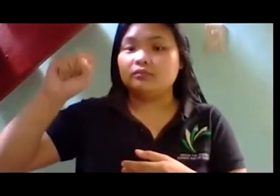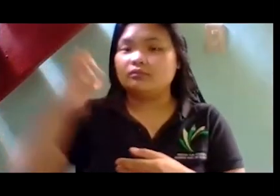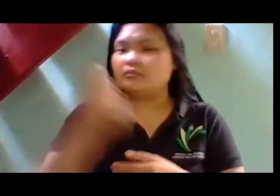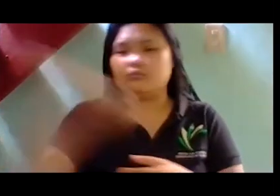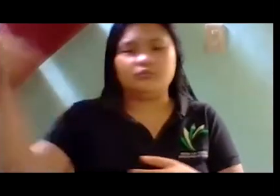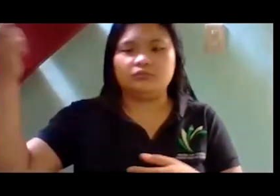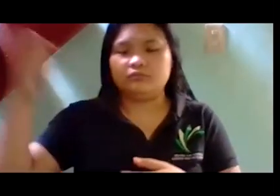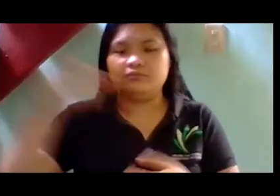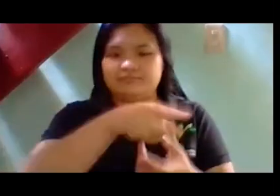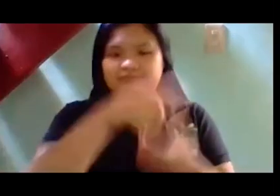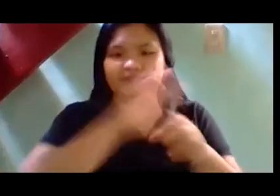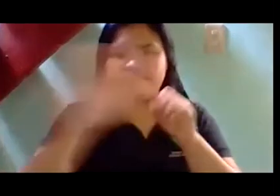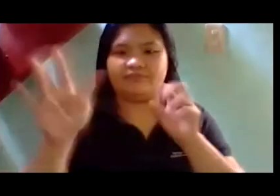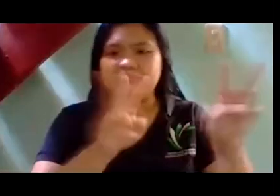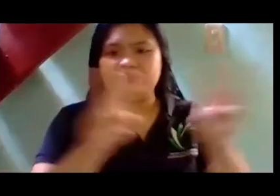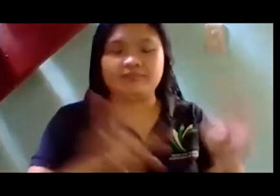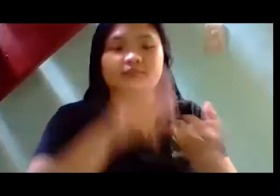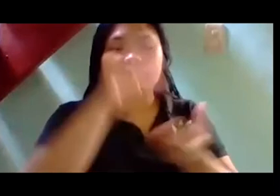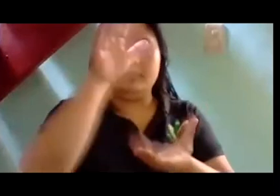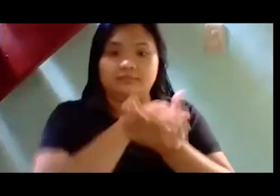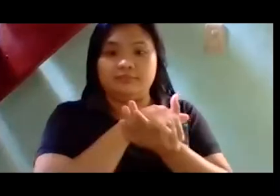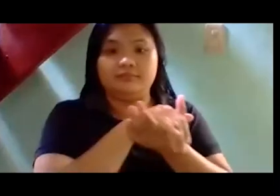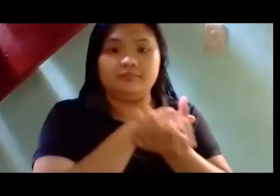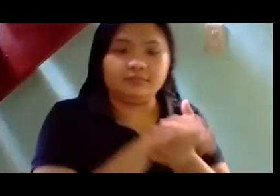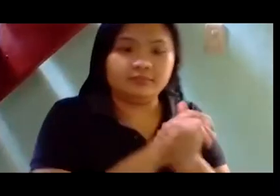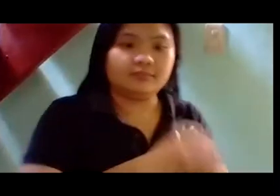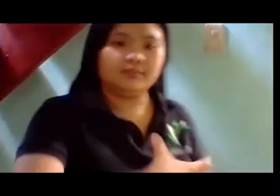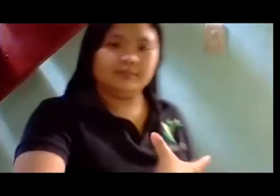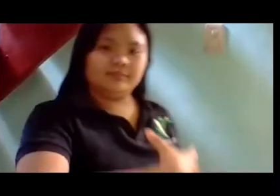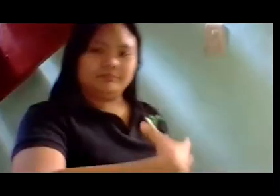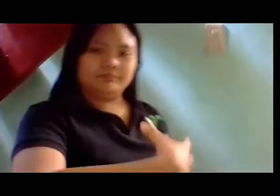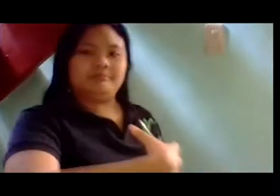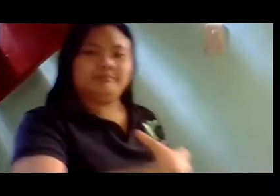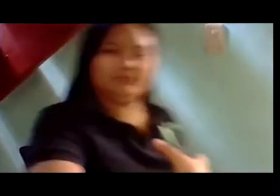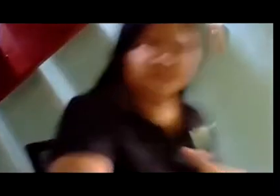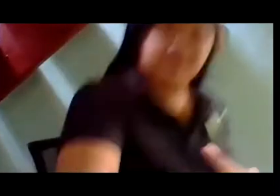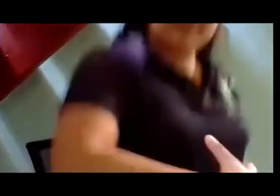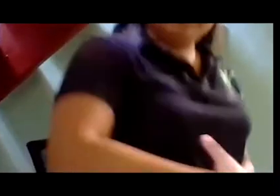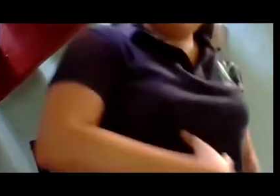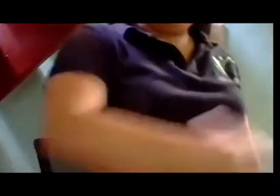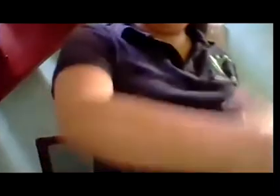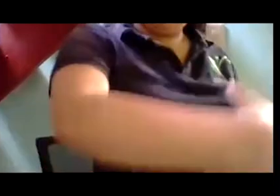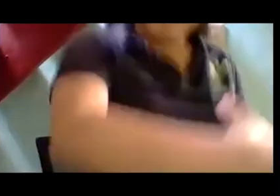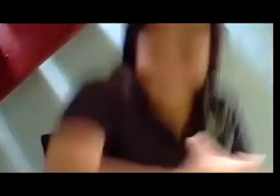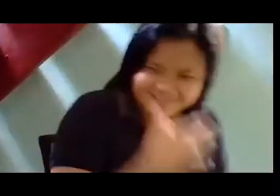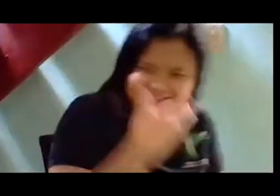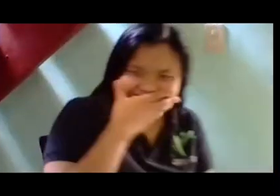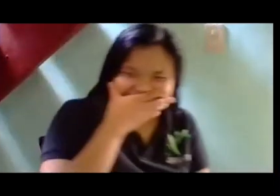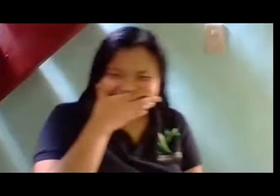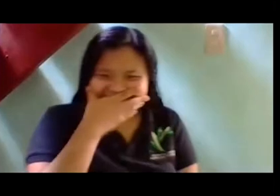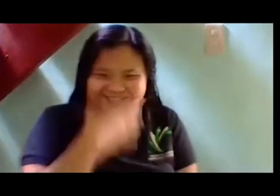So we have Mary. We'll remove spouse. We'll edit the format. Got it,